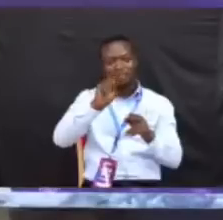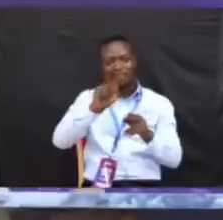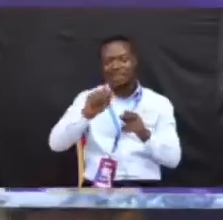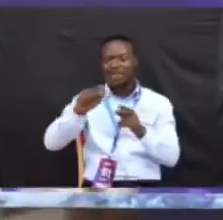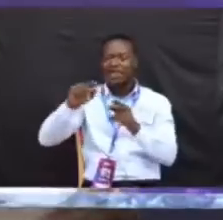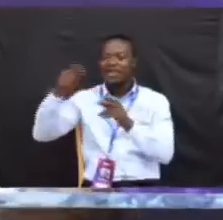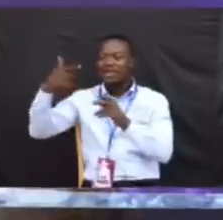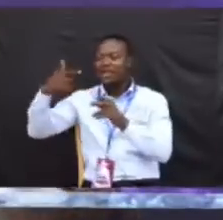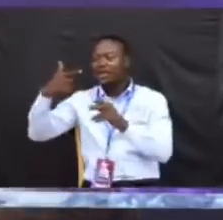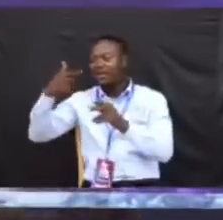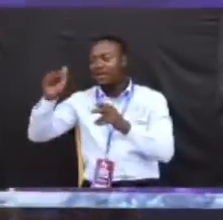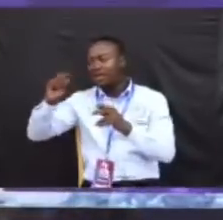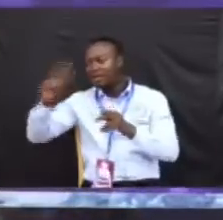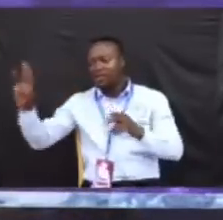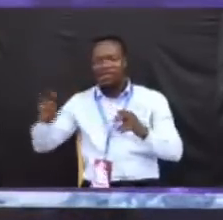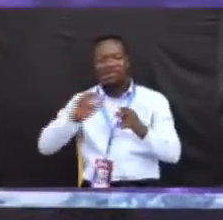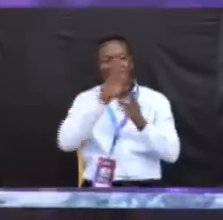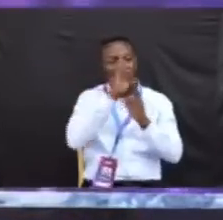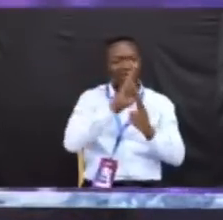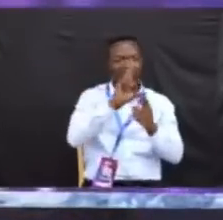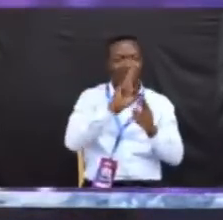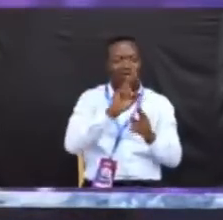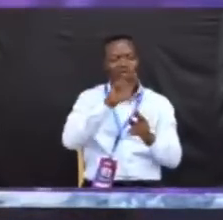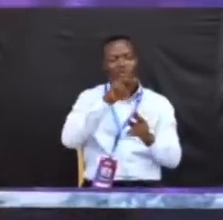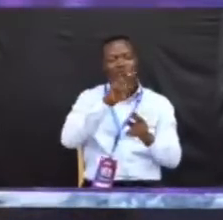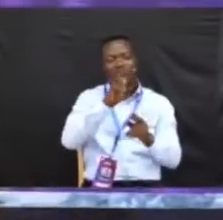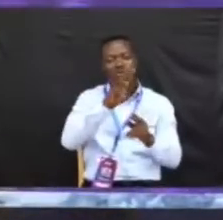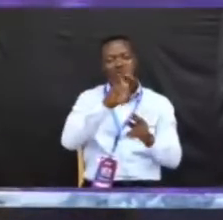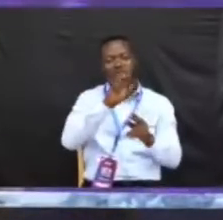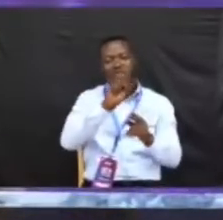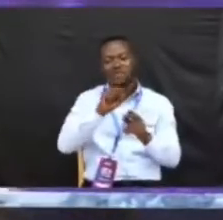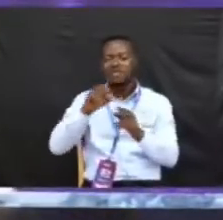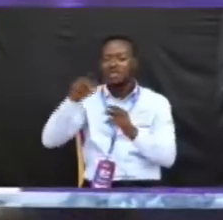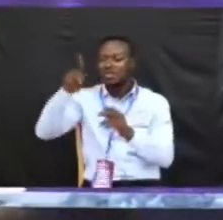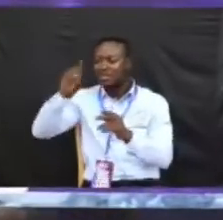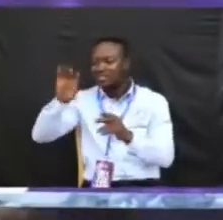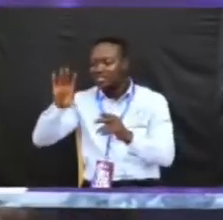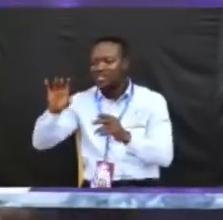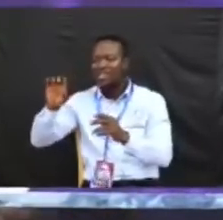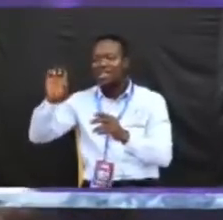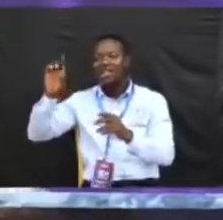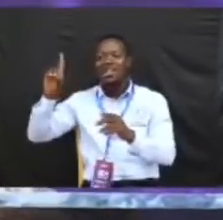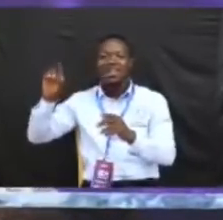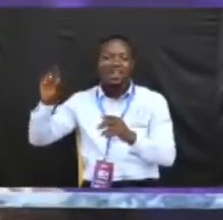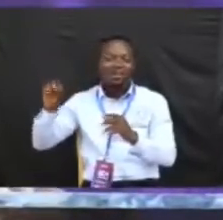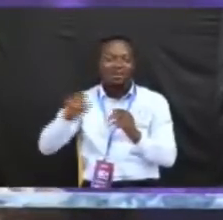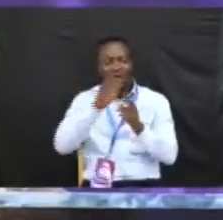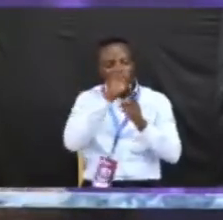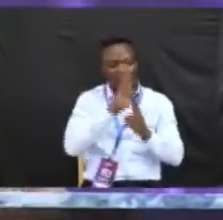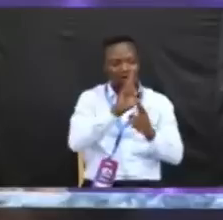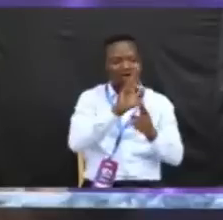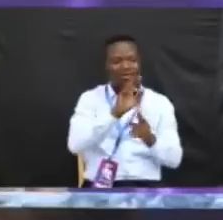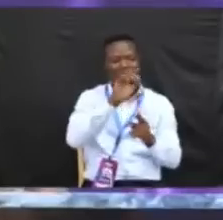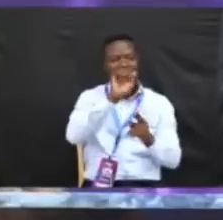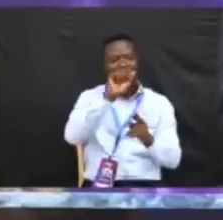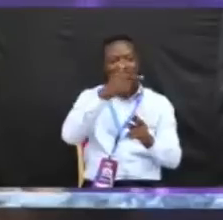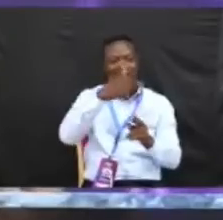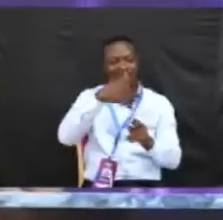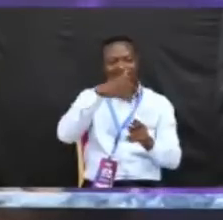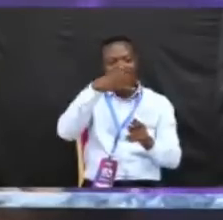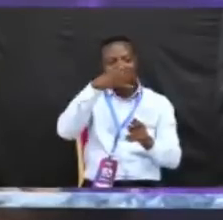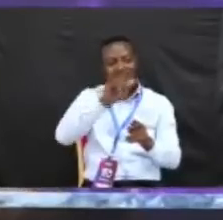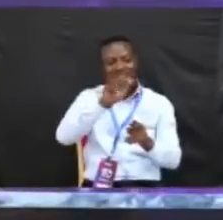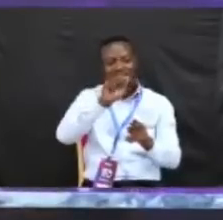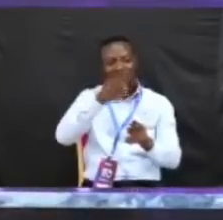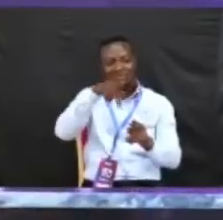West. Honorable Quib Banzo DCLE, honorable Aapon, Municipal Chief Executive